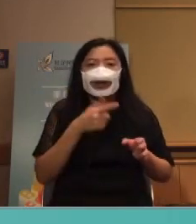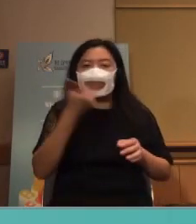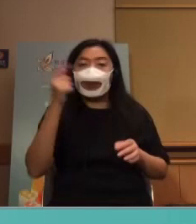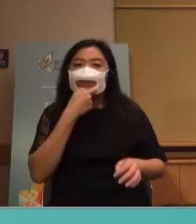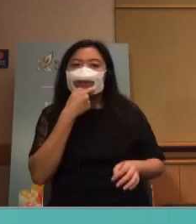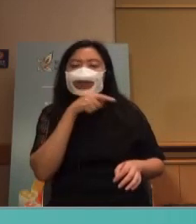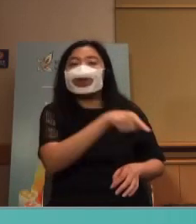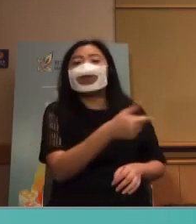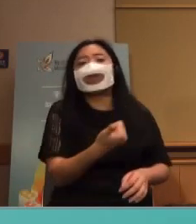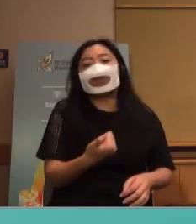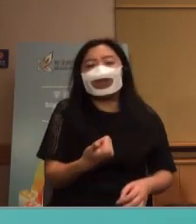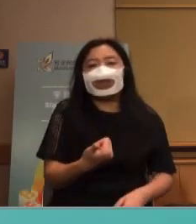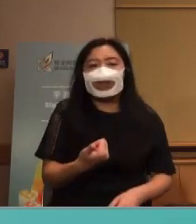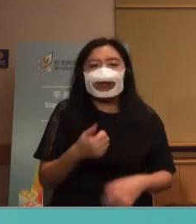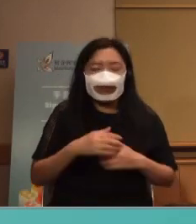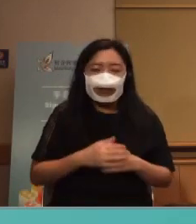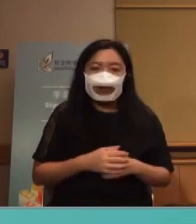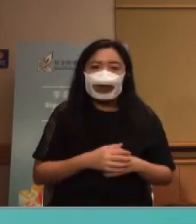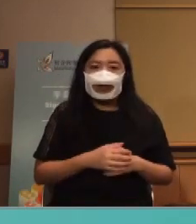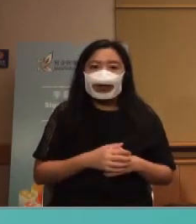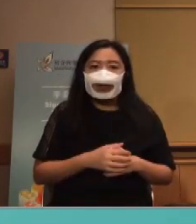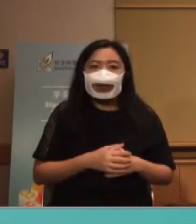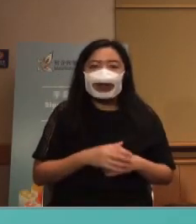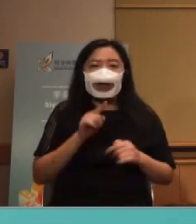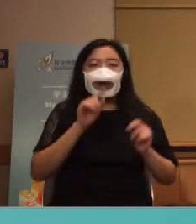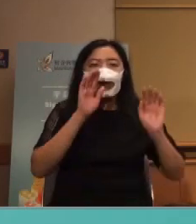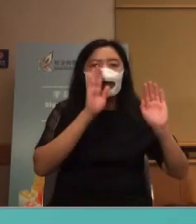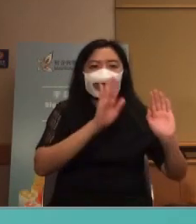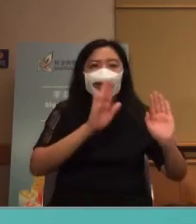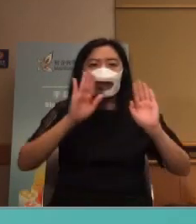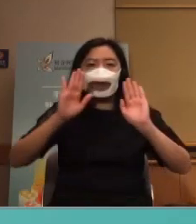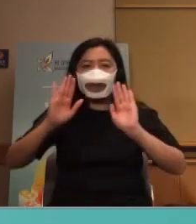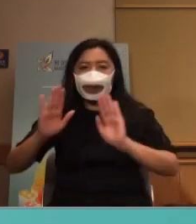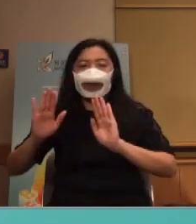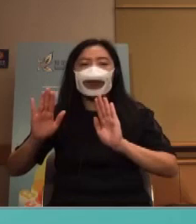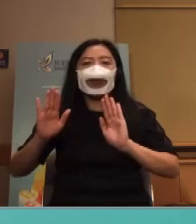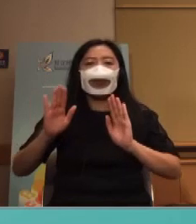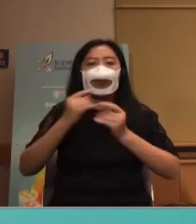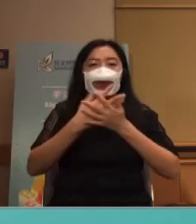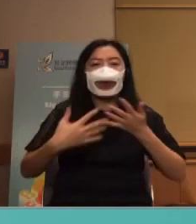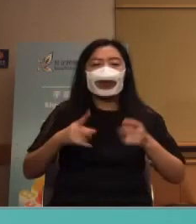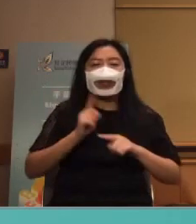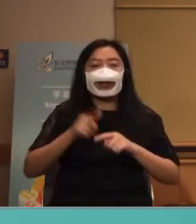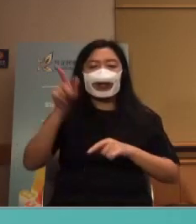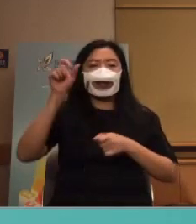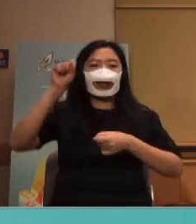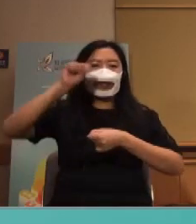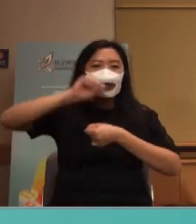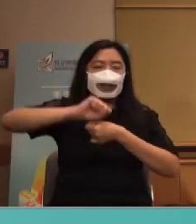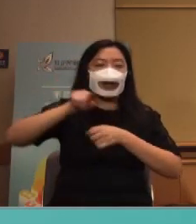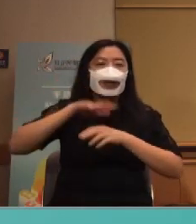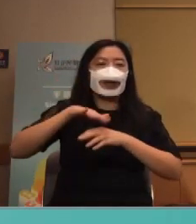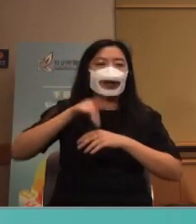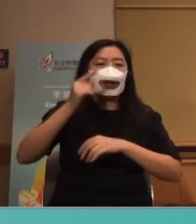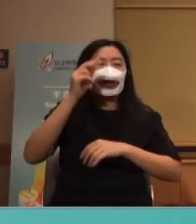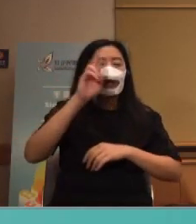very easy to use interface. People didn't know they're actually using crypto at all. It's just they have a wallet on Reddit and they can customize their